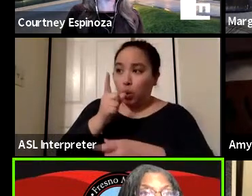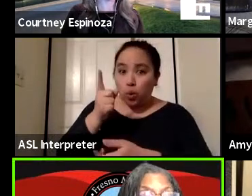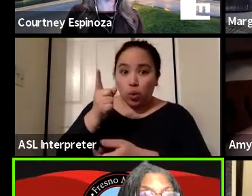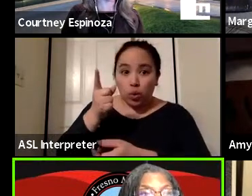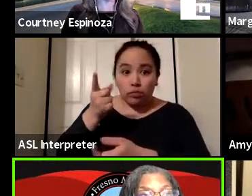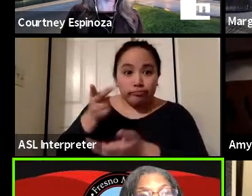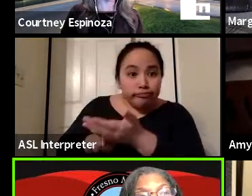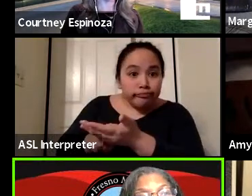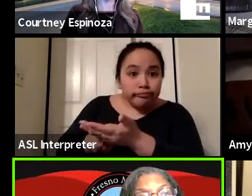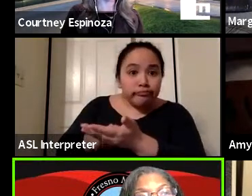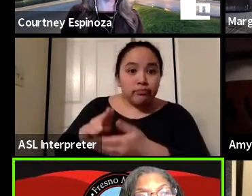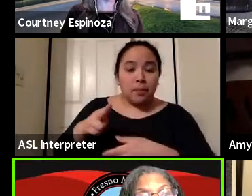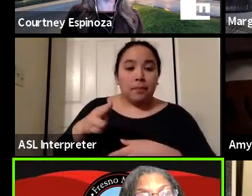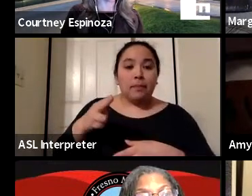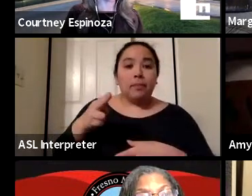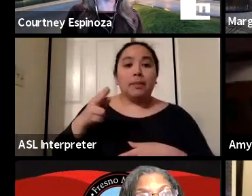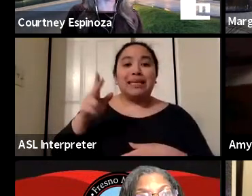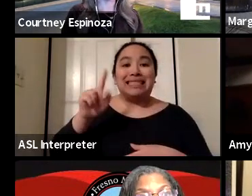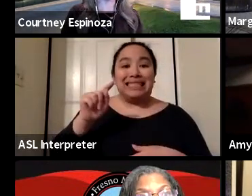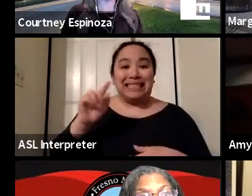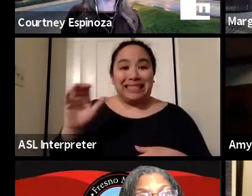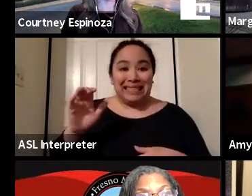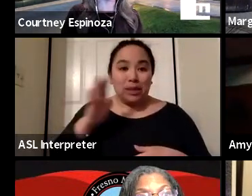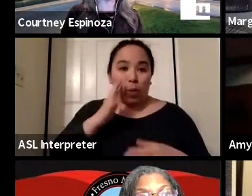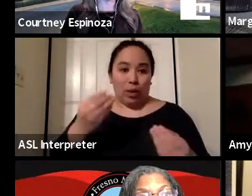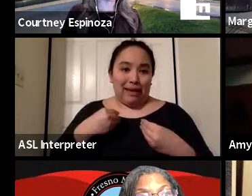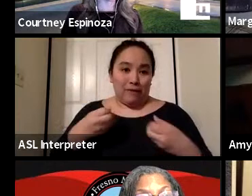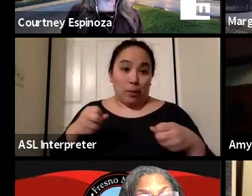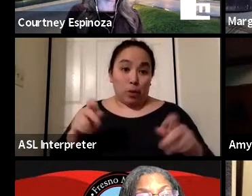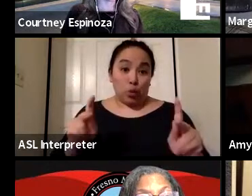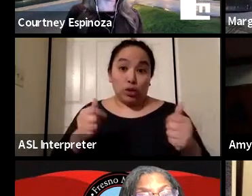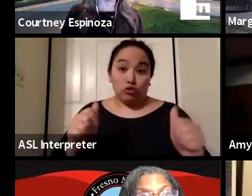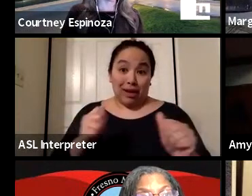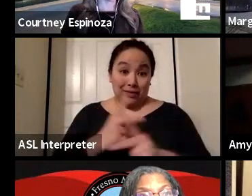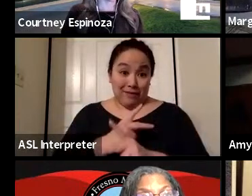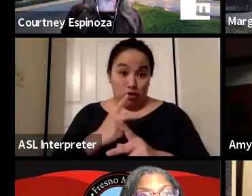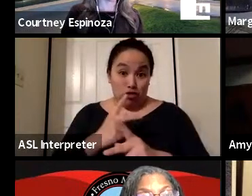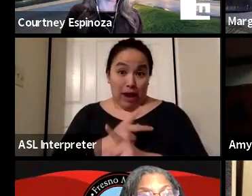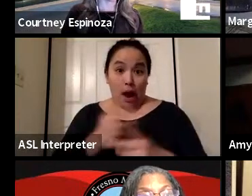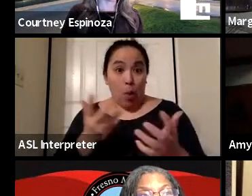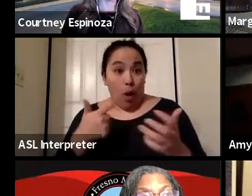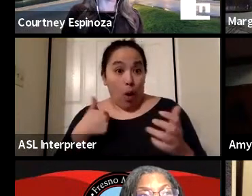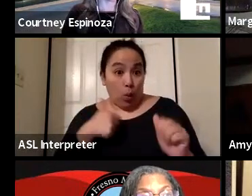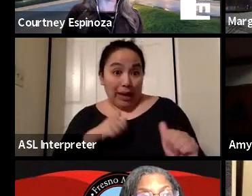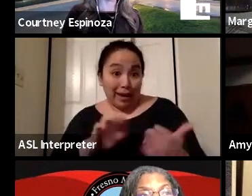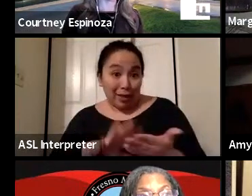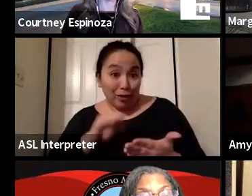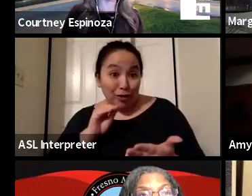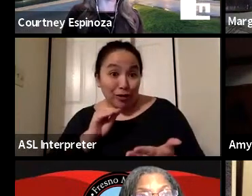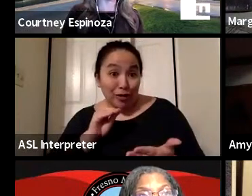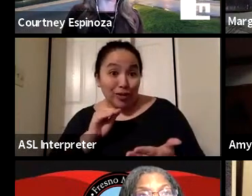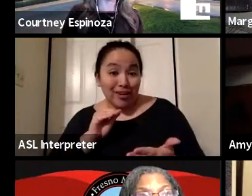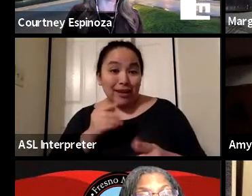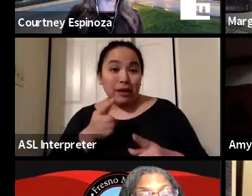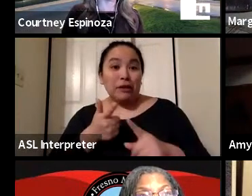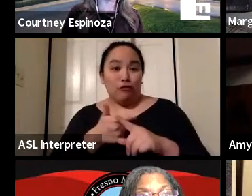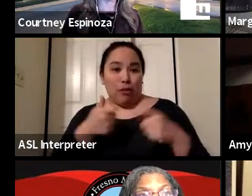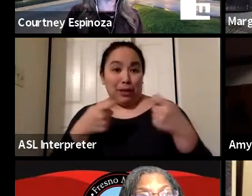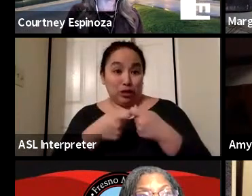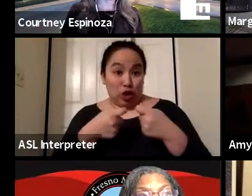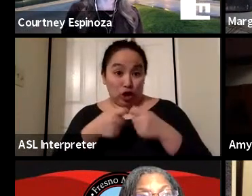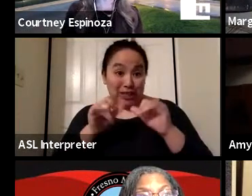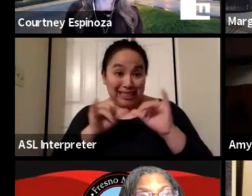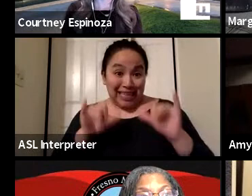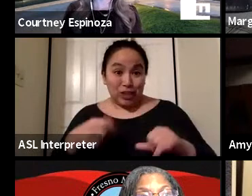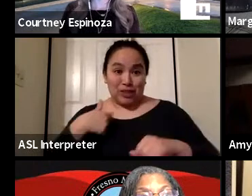my perspective, TCC is going to give us that opportunity to figure out what we can learn from, these charging stations that we set up